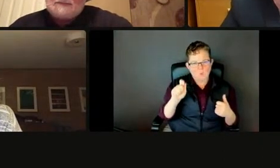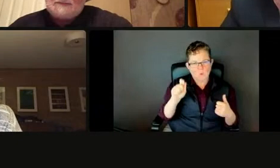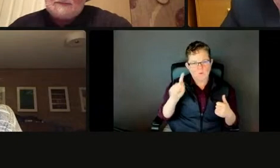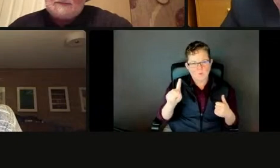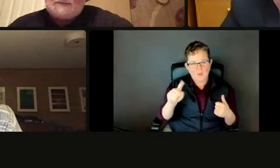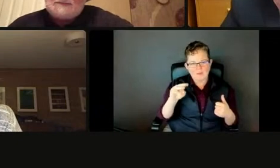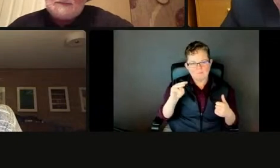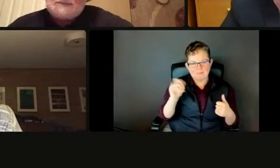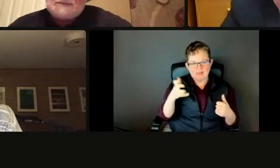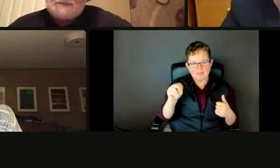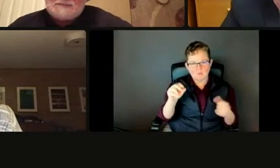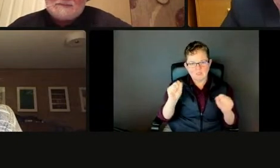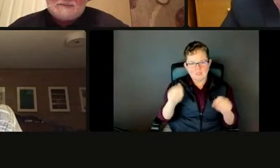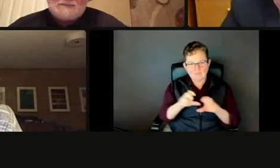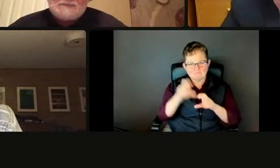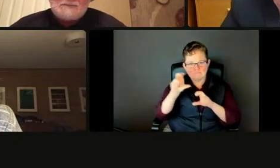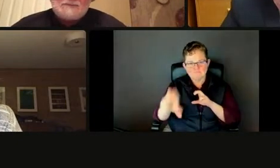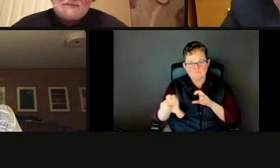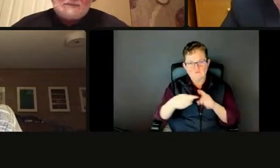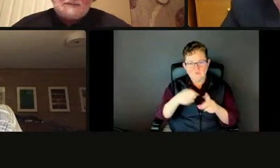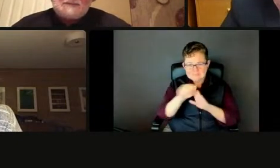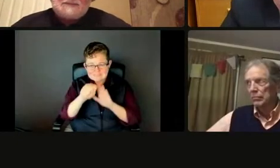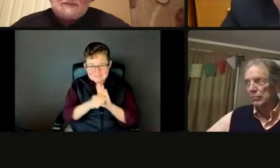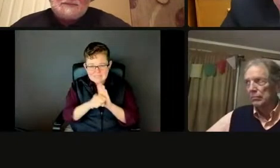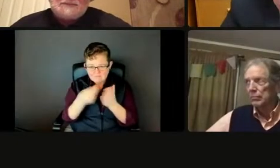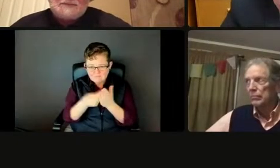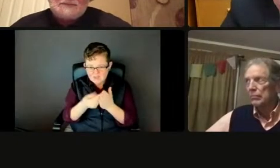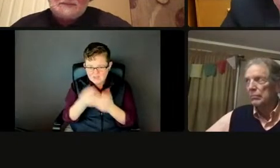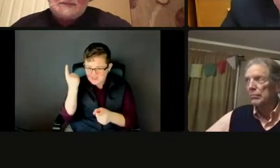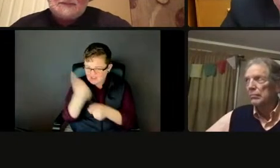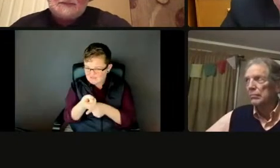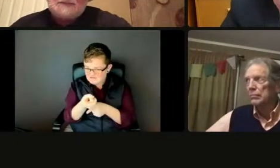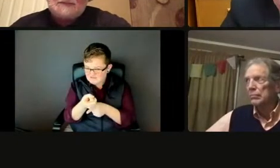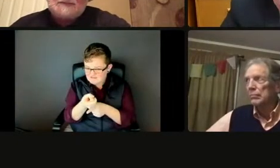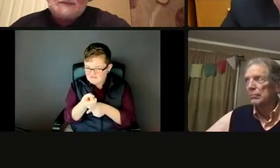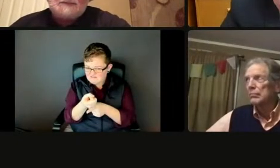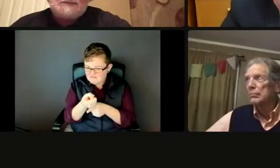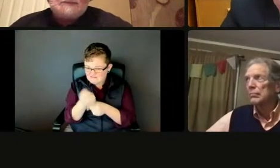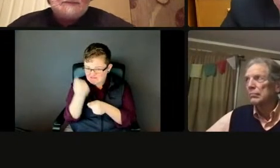to put towards that from state funding. Is that correct?